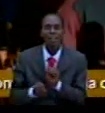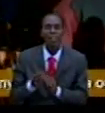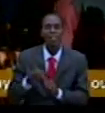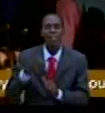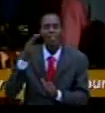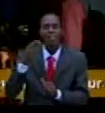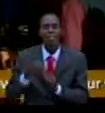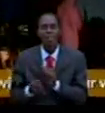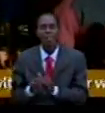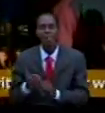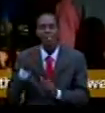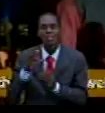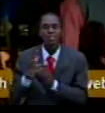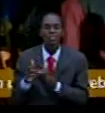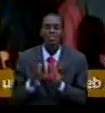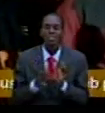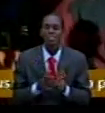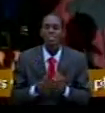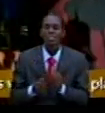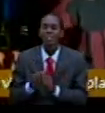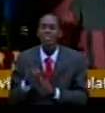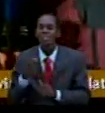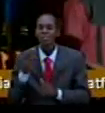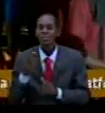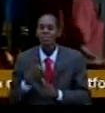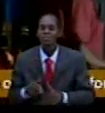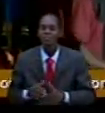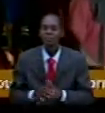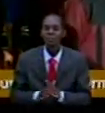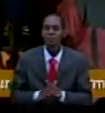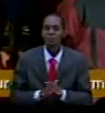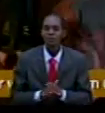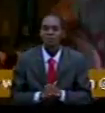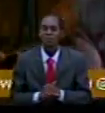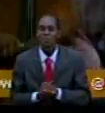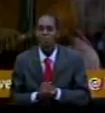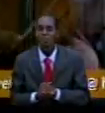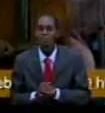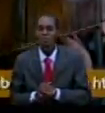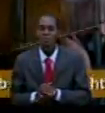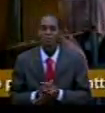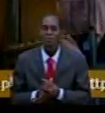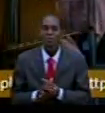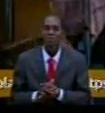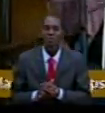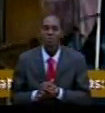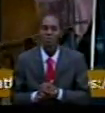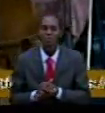Your hands. One, one, one, one, one.